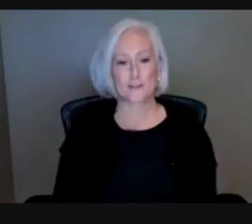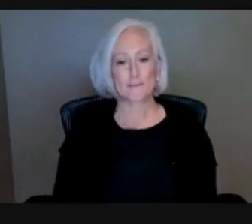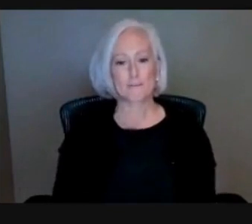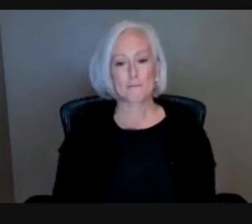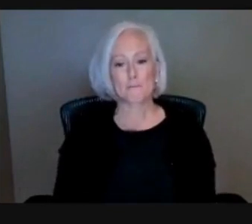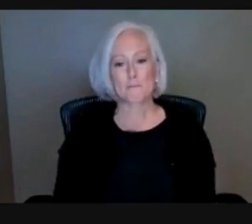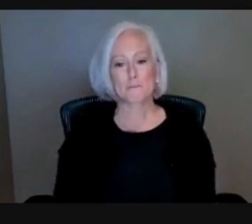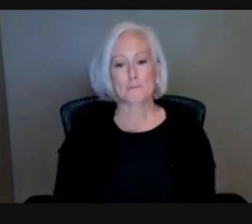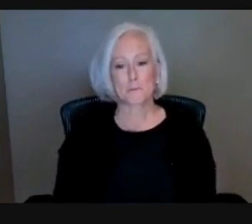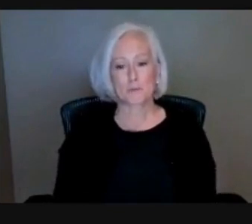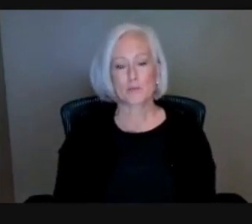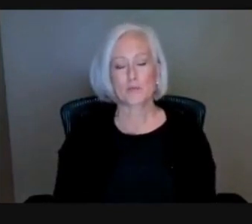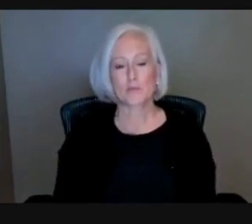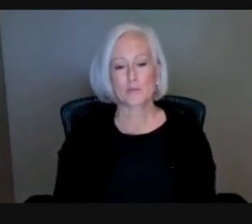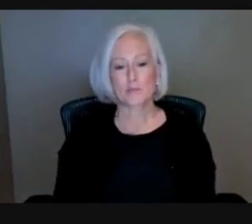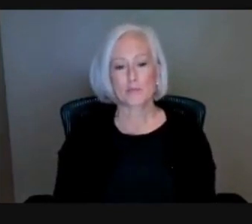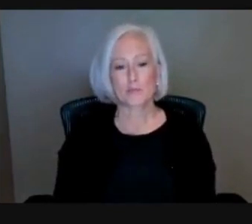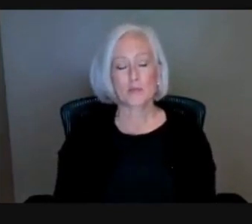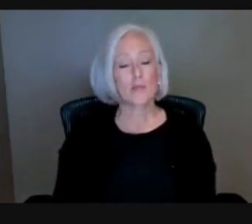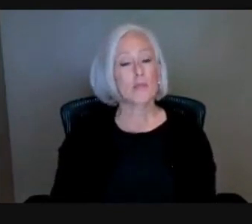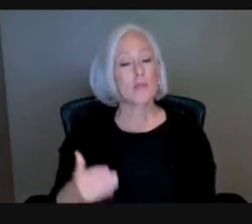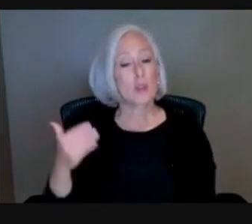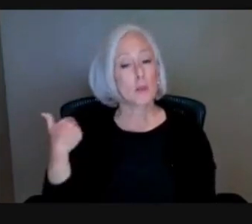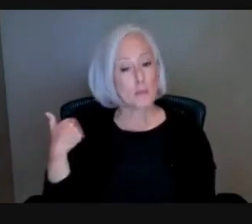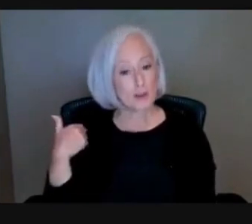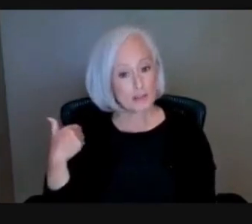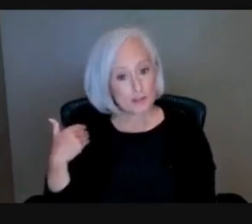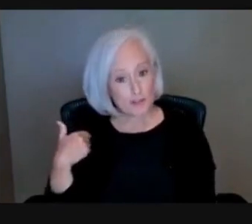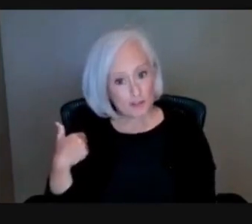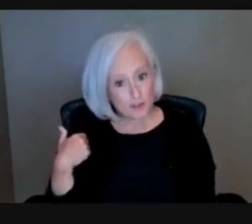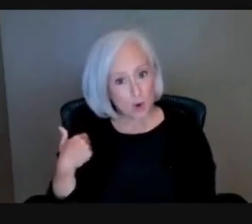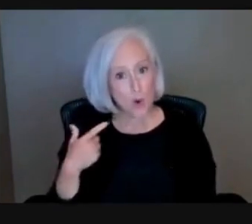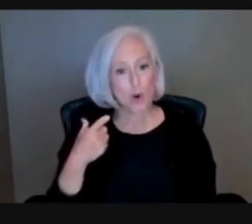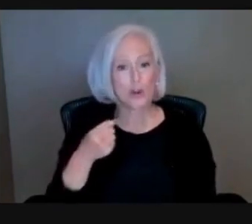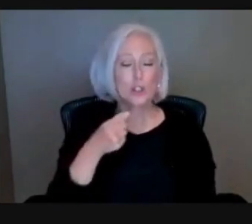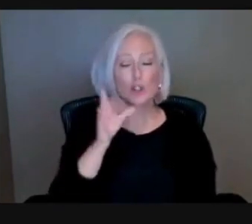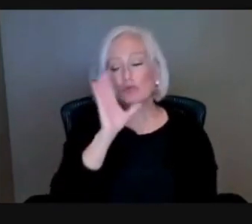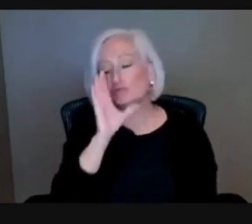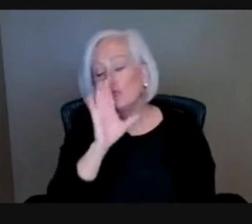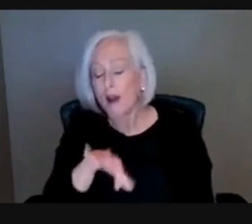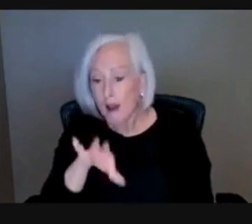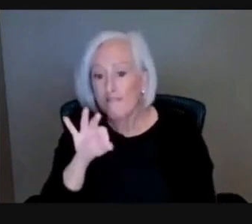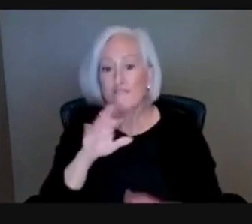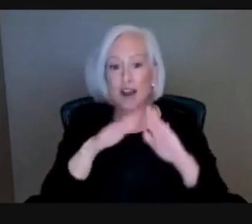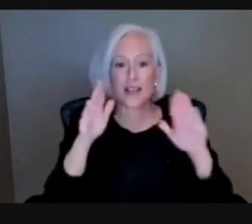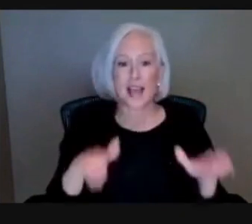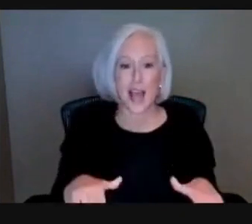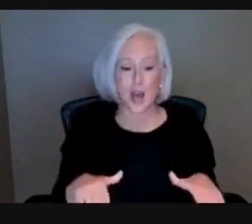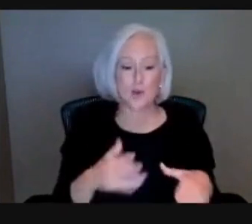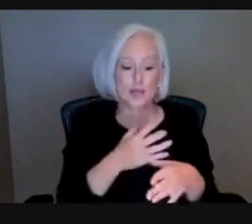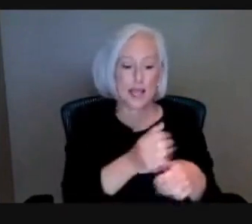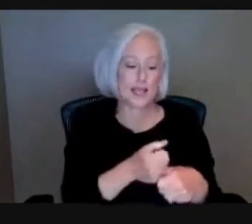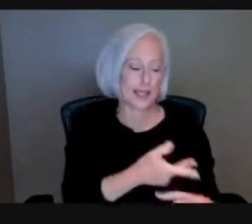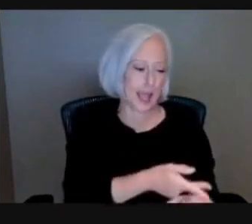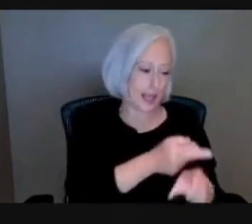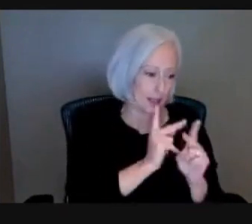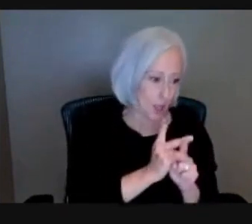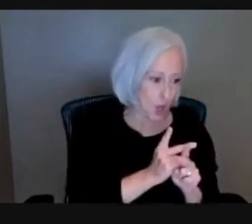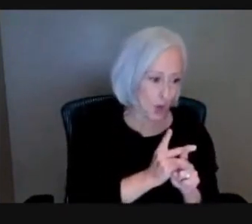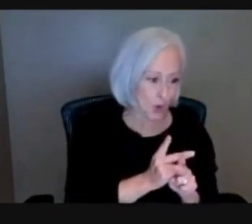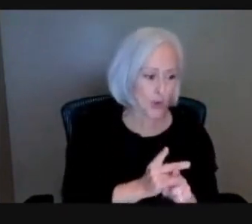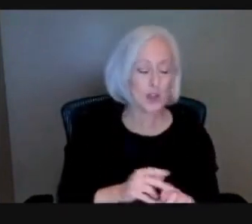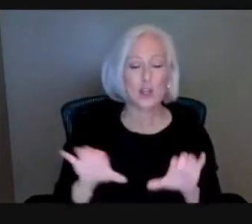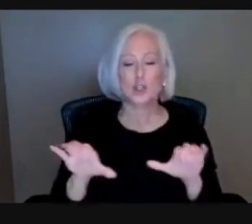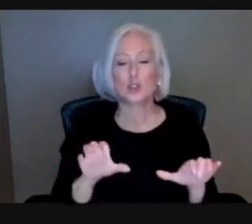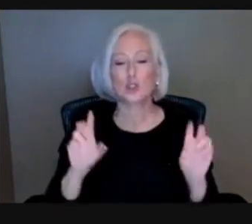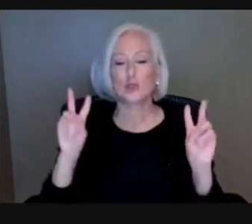slide or beginning of the presentation, we just went through, you find your house, you get your loan, you do your walkthrough, and you get your keys.